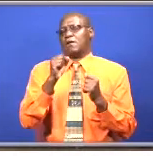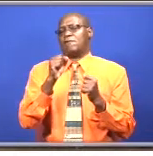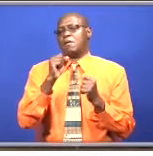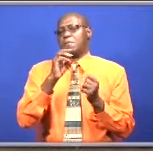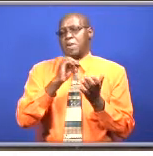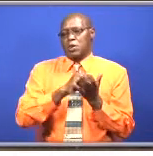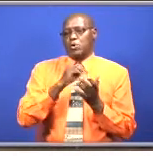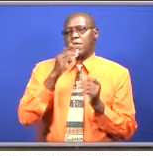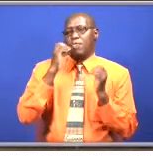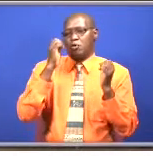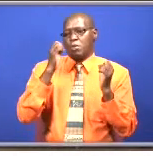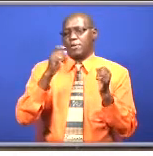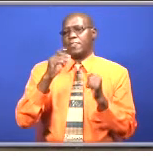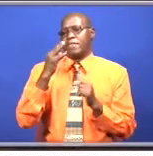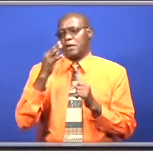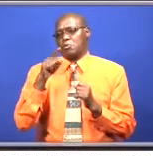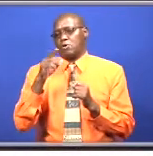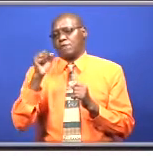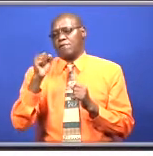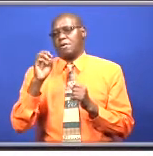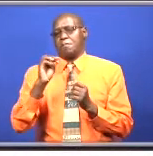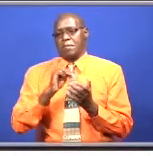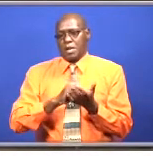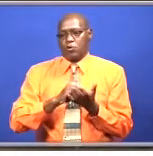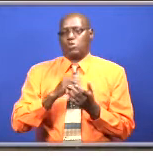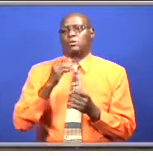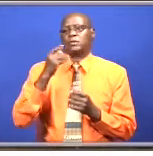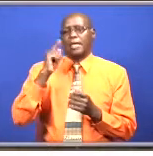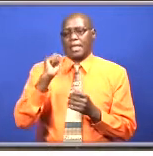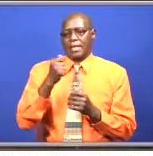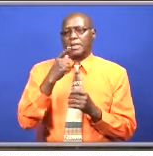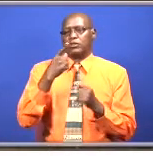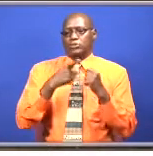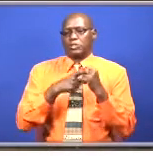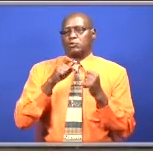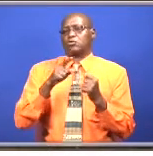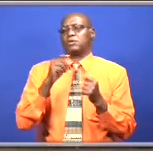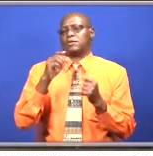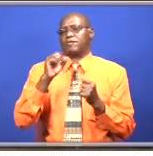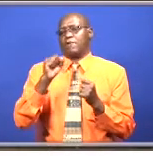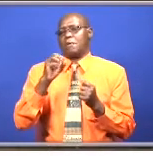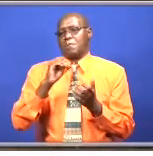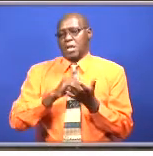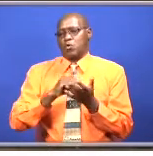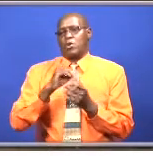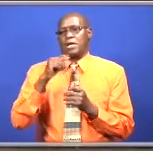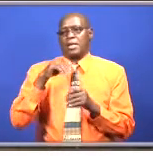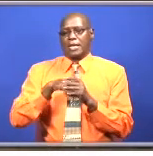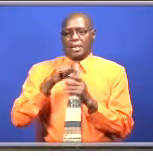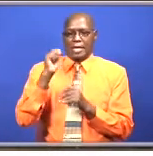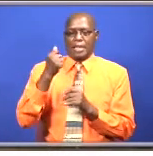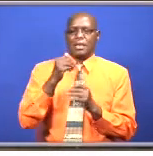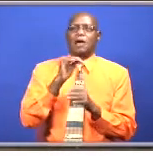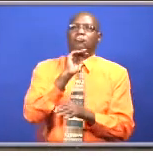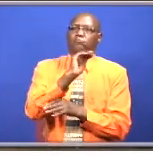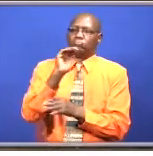3.5 million in Kenya, and 6 million in Somalia. We are appealing to all the partners that